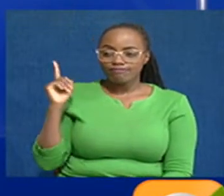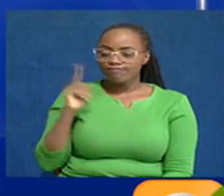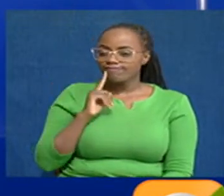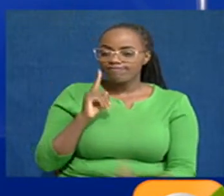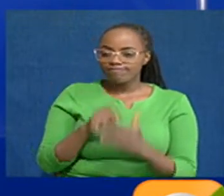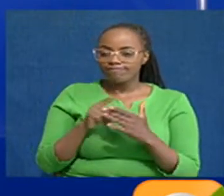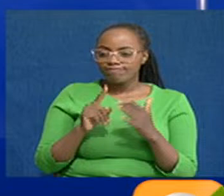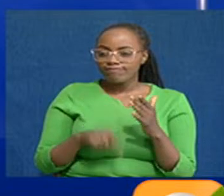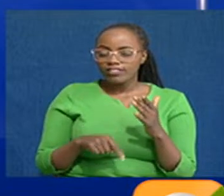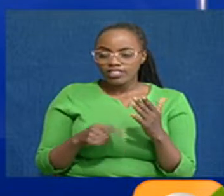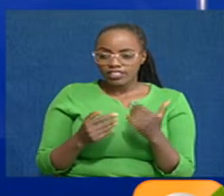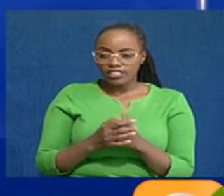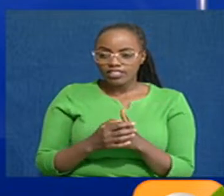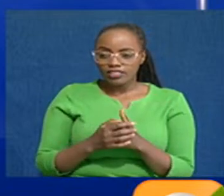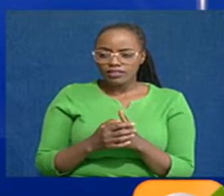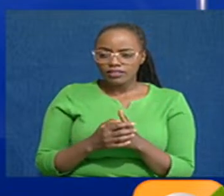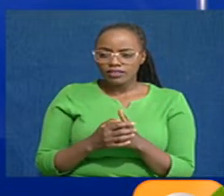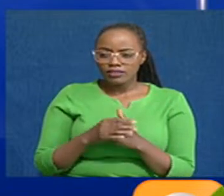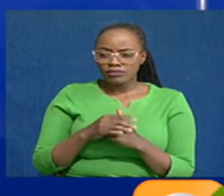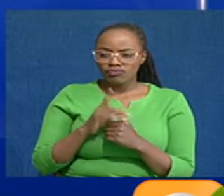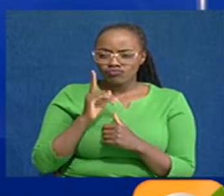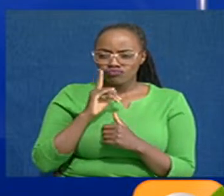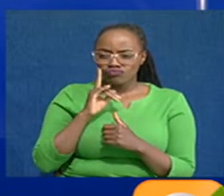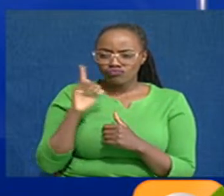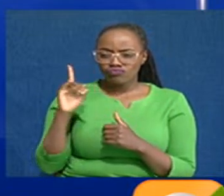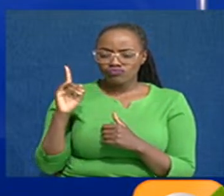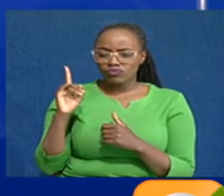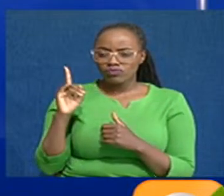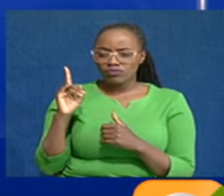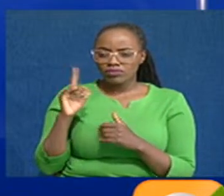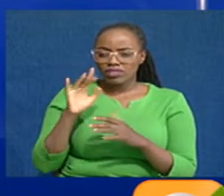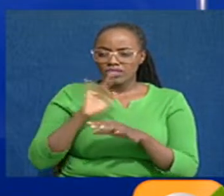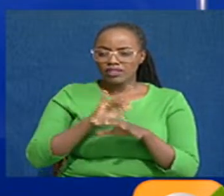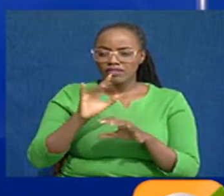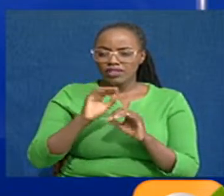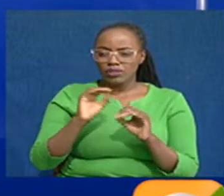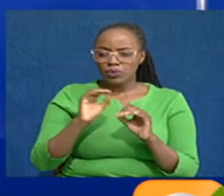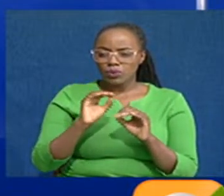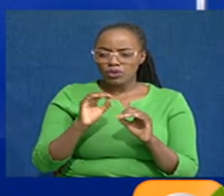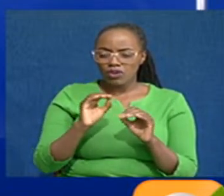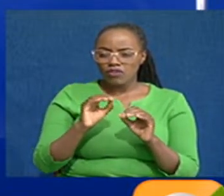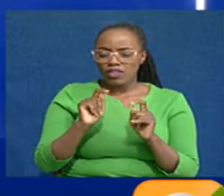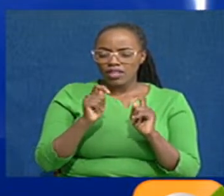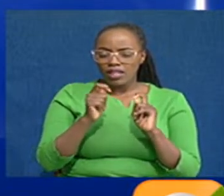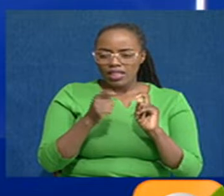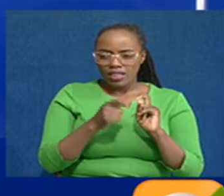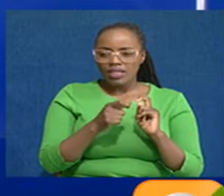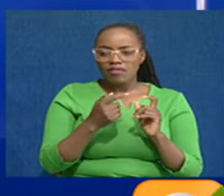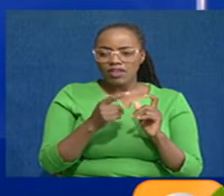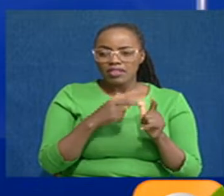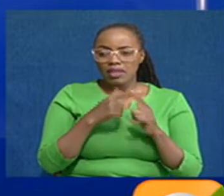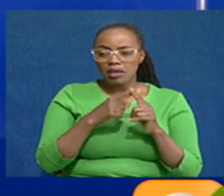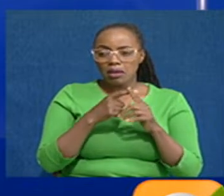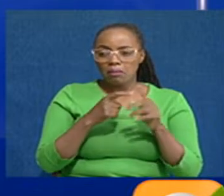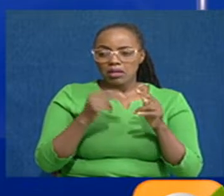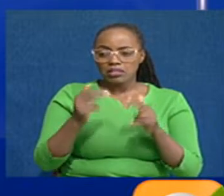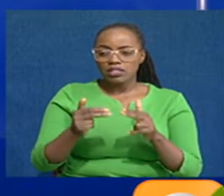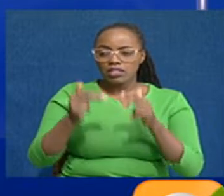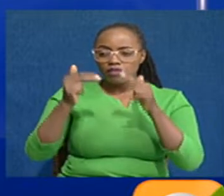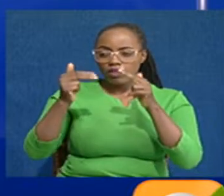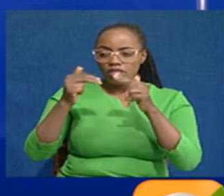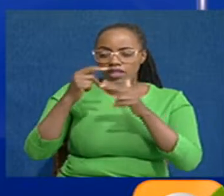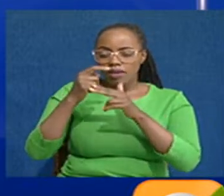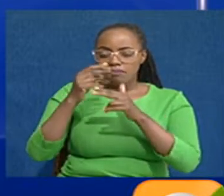says the 2.7% inflation rate has no effect on litmus paper. With the prices still high, the prices